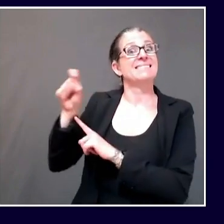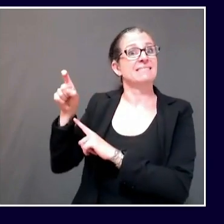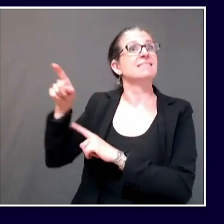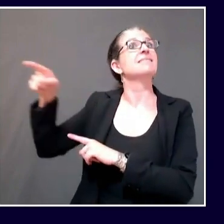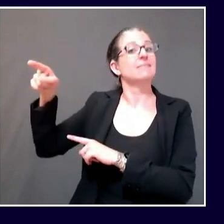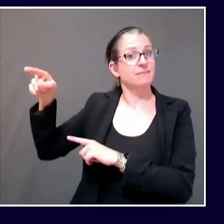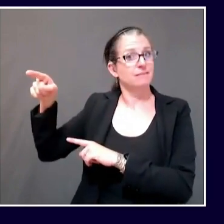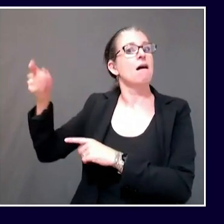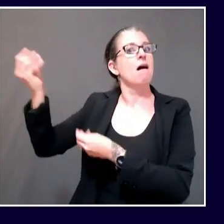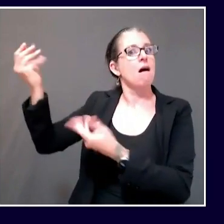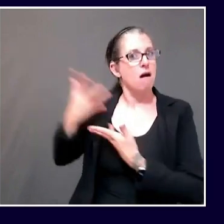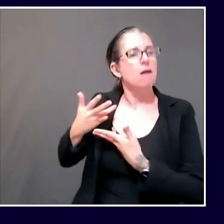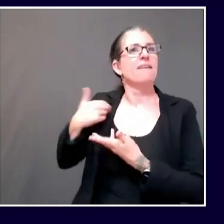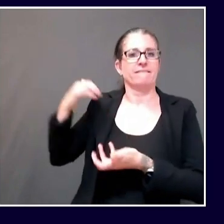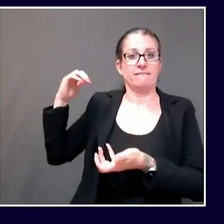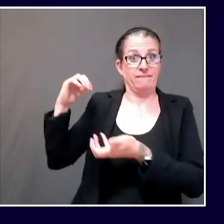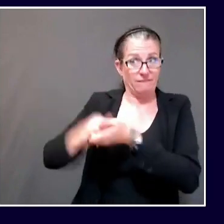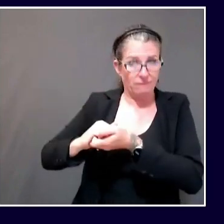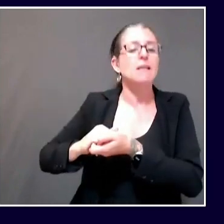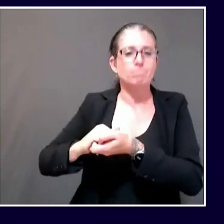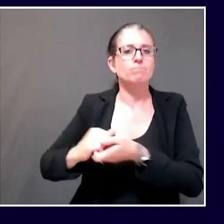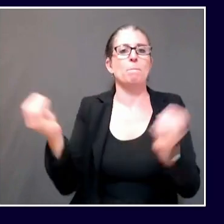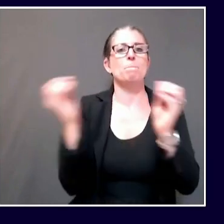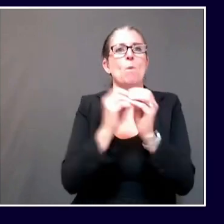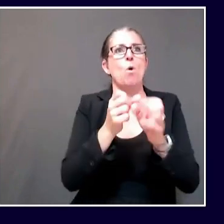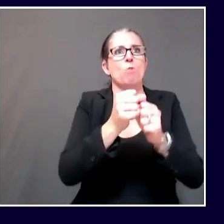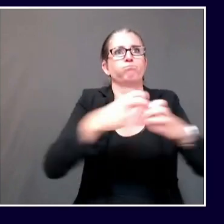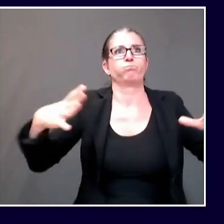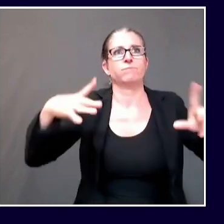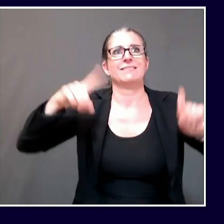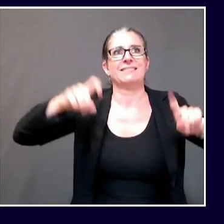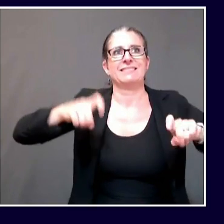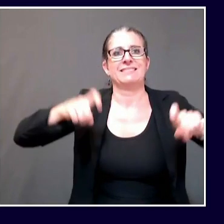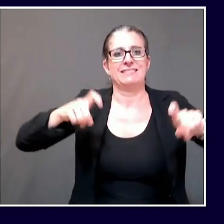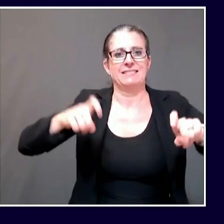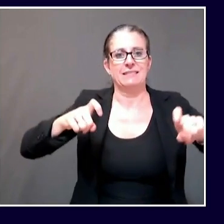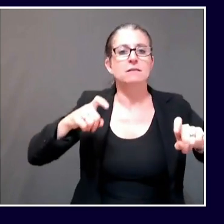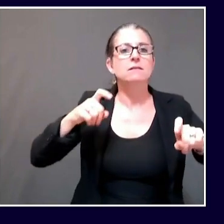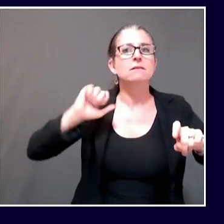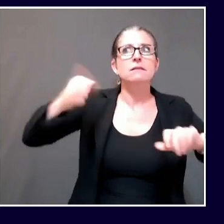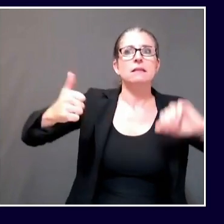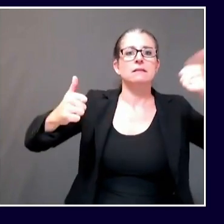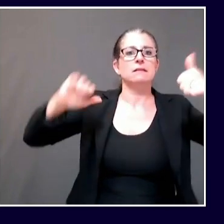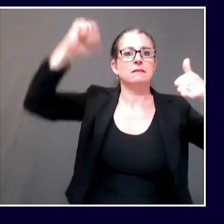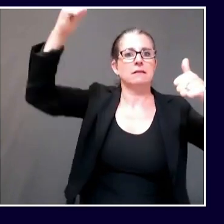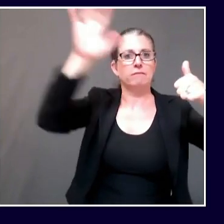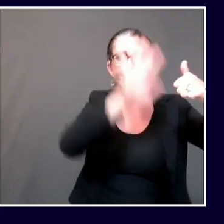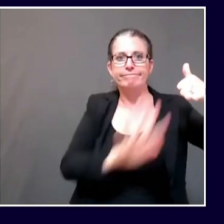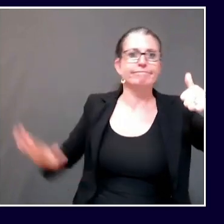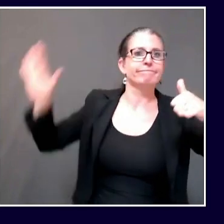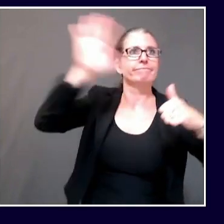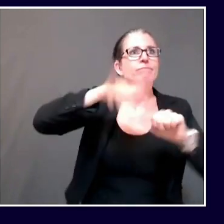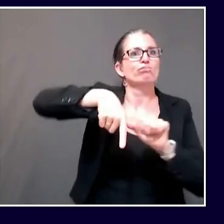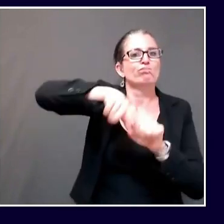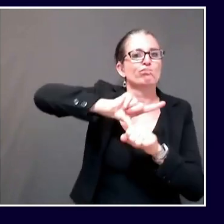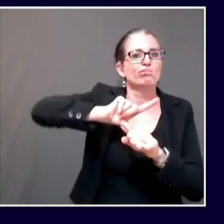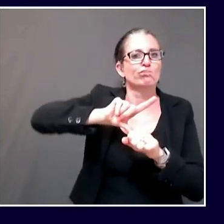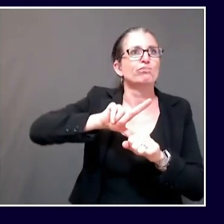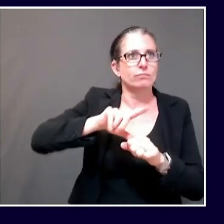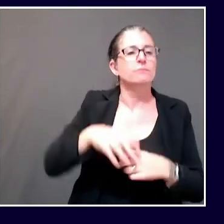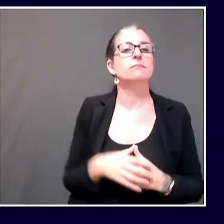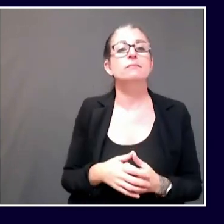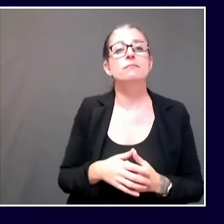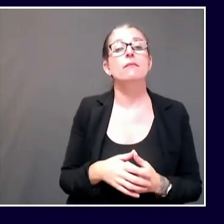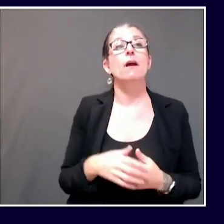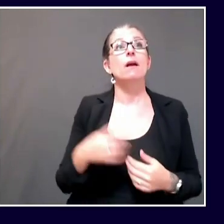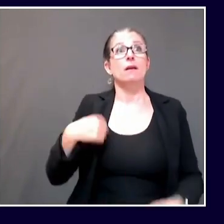current COVID-19 testing capacity. Specifically, the state lab's maximum testing capacity is